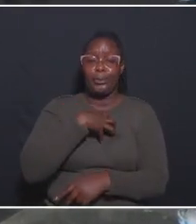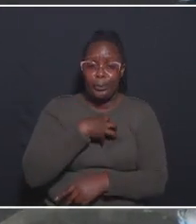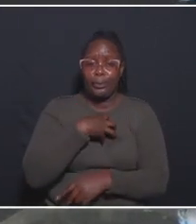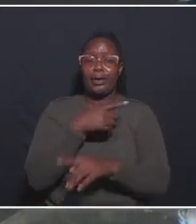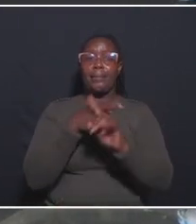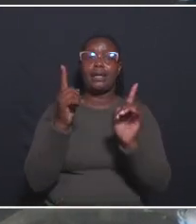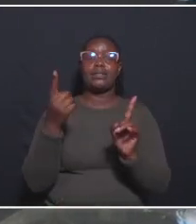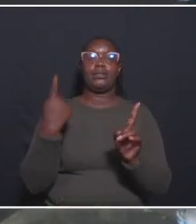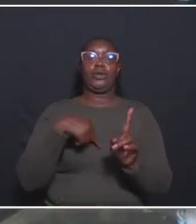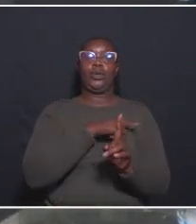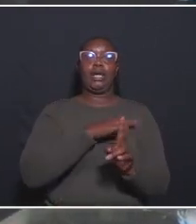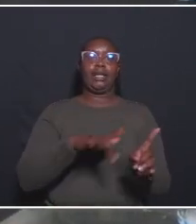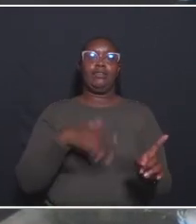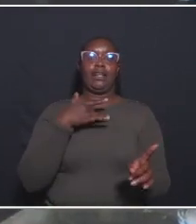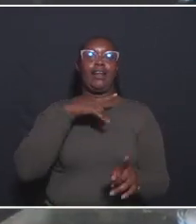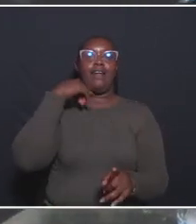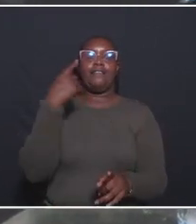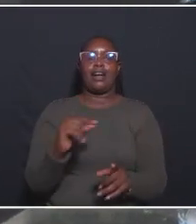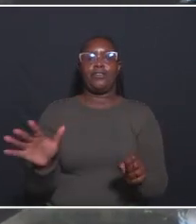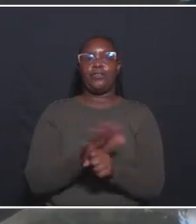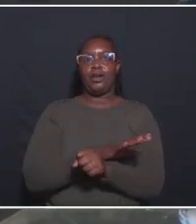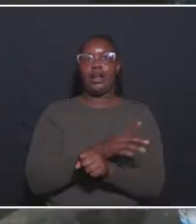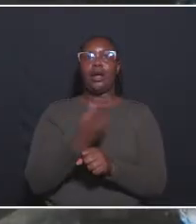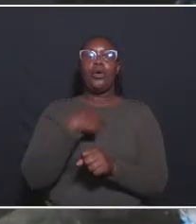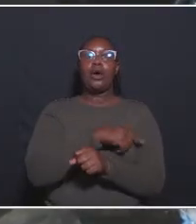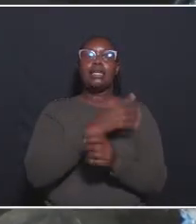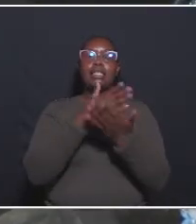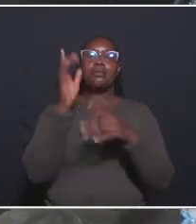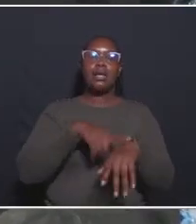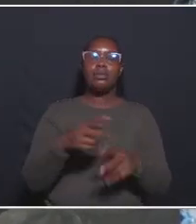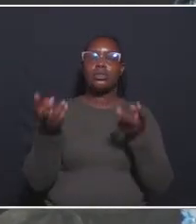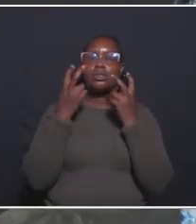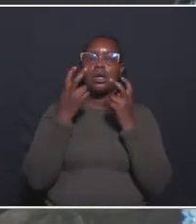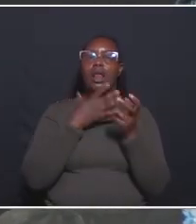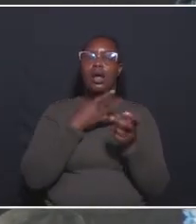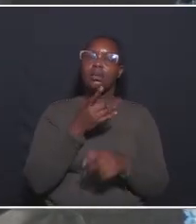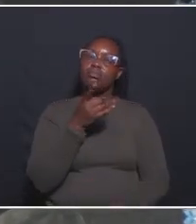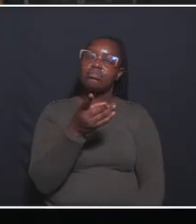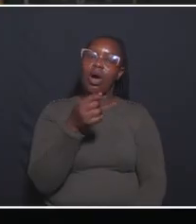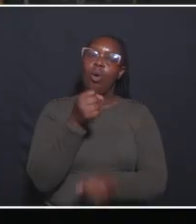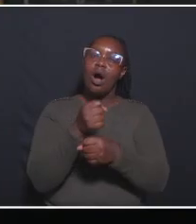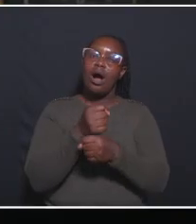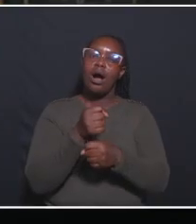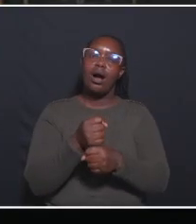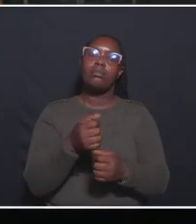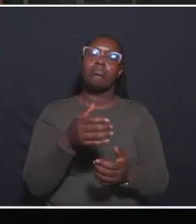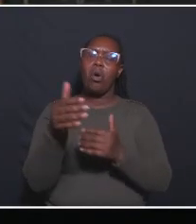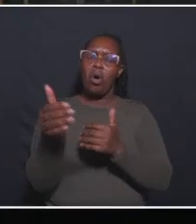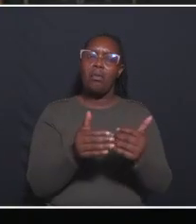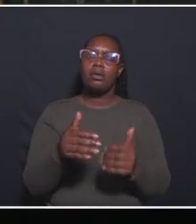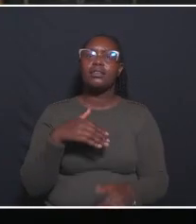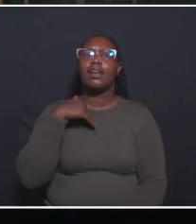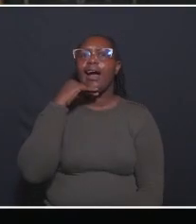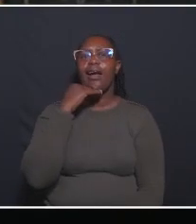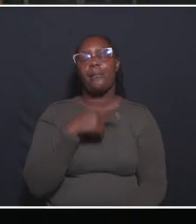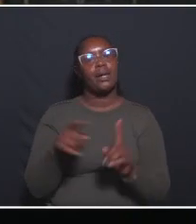can assure you it is. We look like we're dying with like eye bags and things, but we are happy. Don't